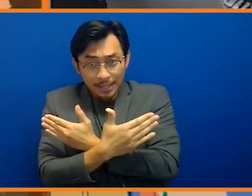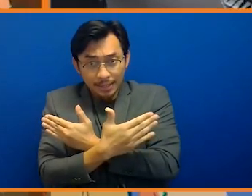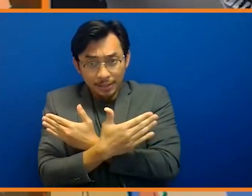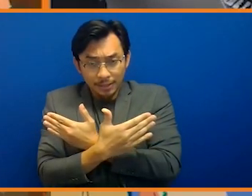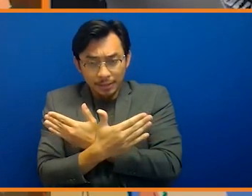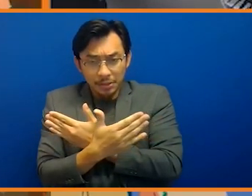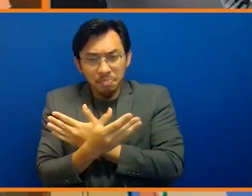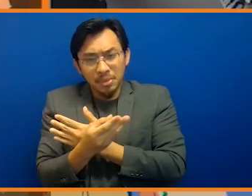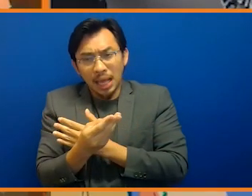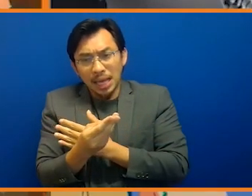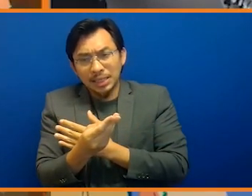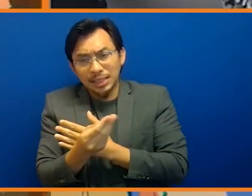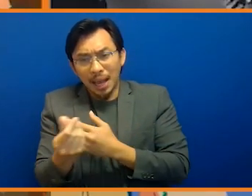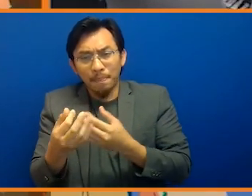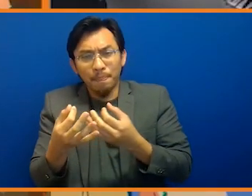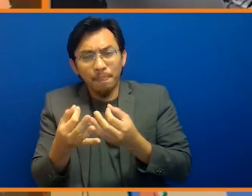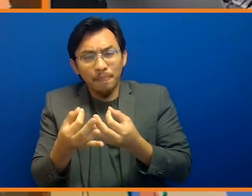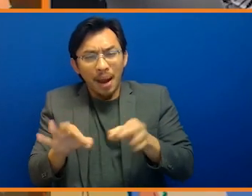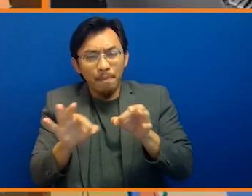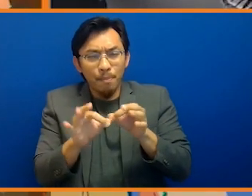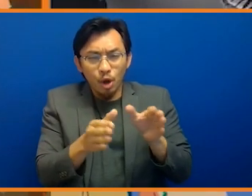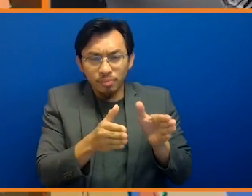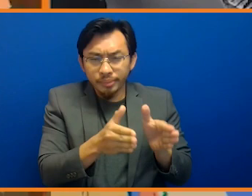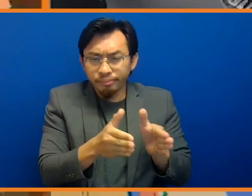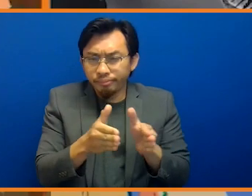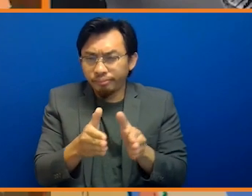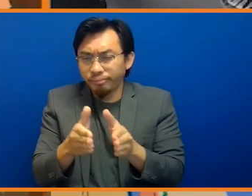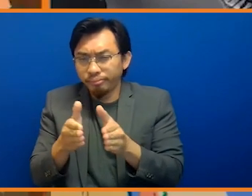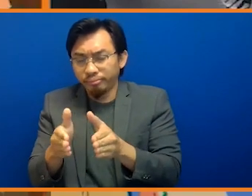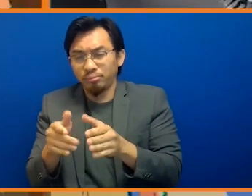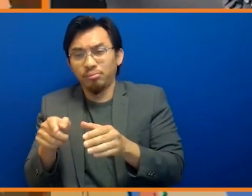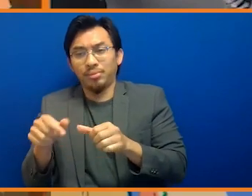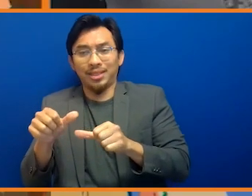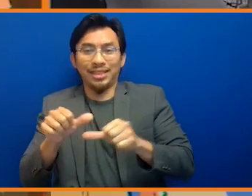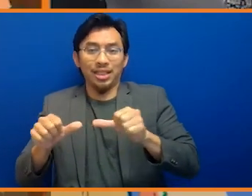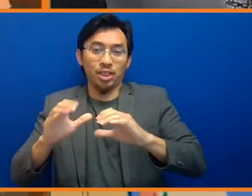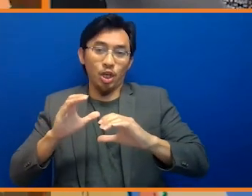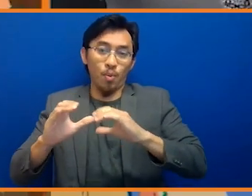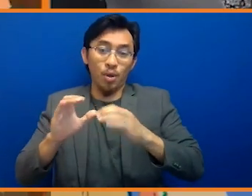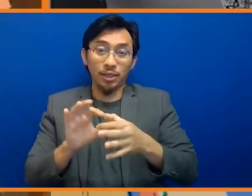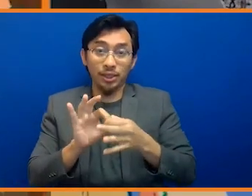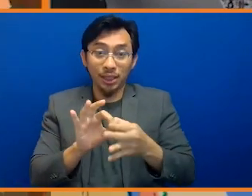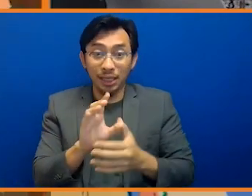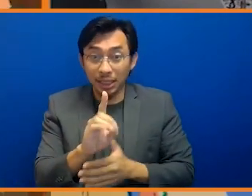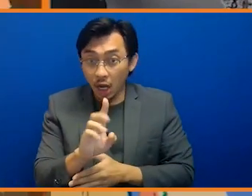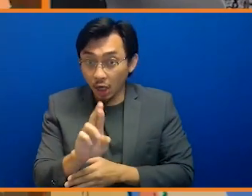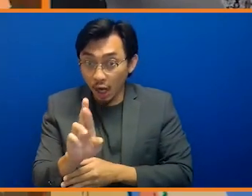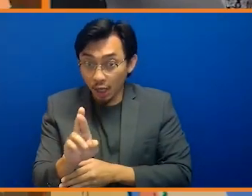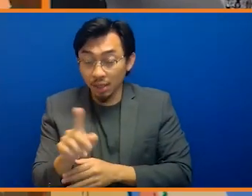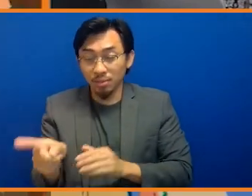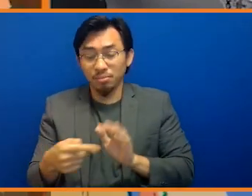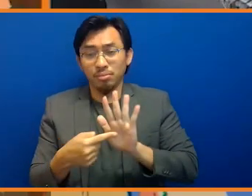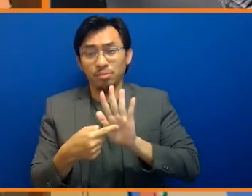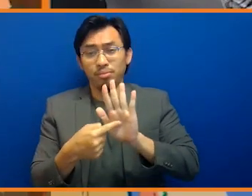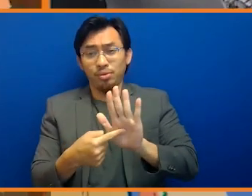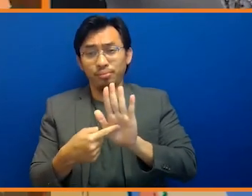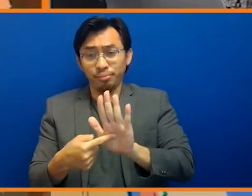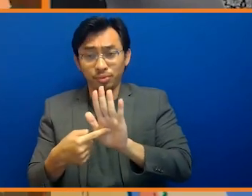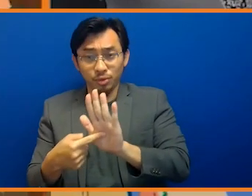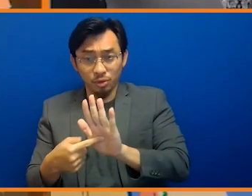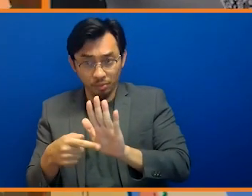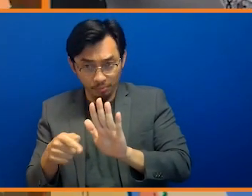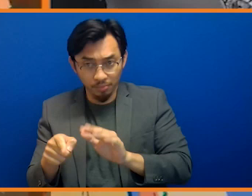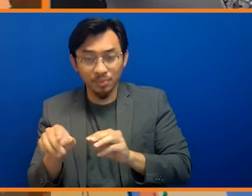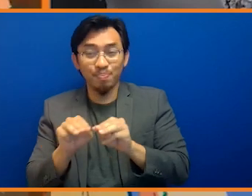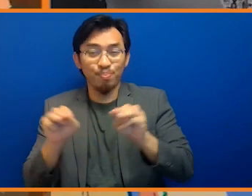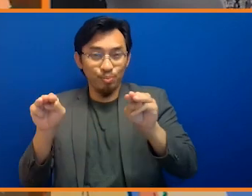some of the important aspect on science communications related to DRR with the exhibition that being shown